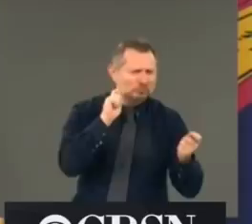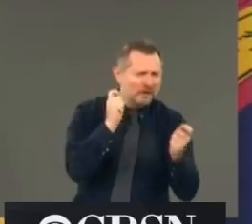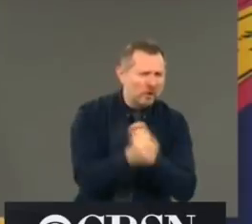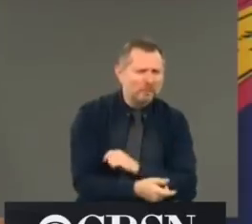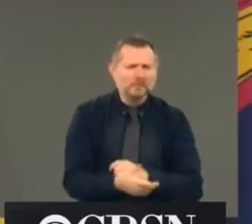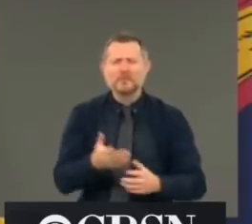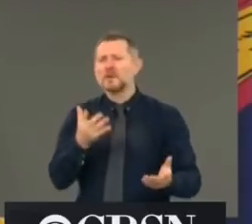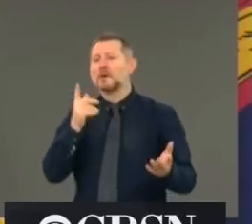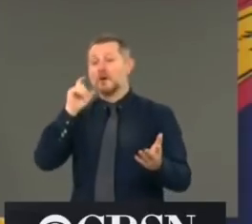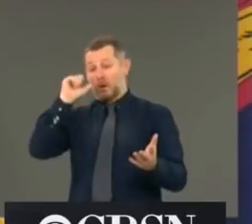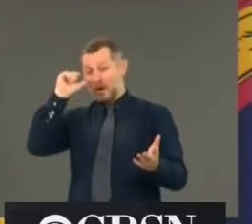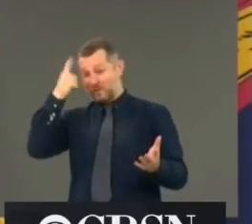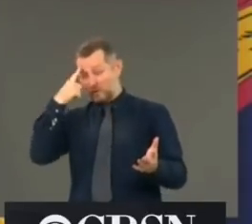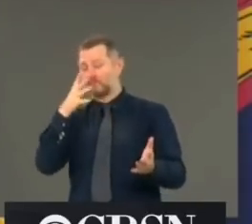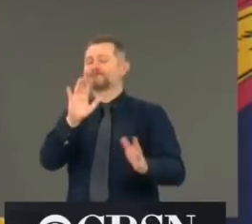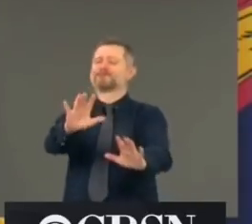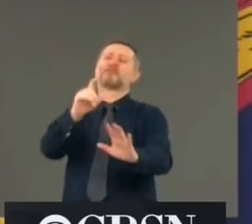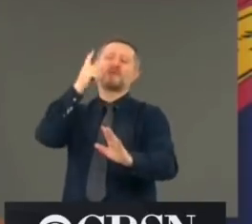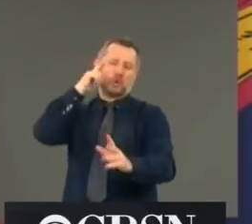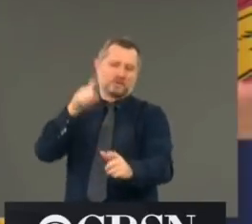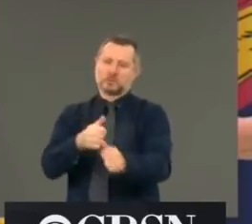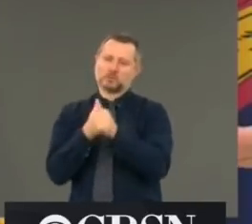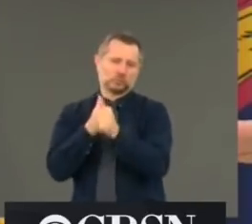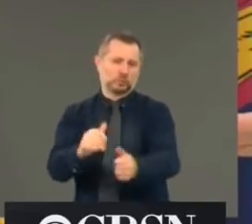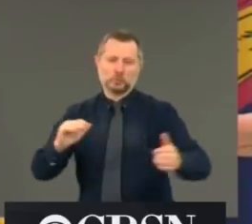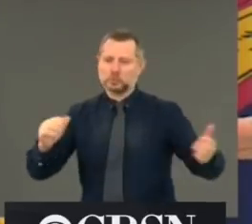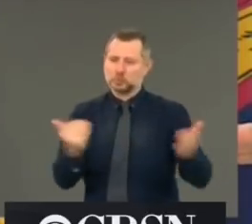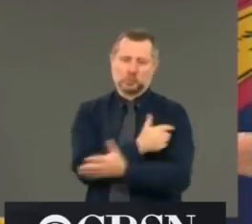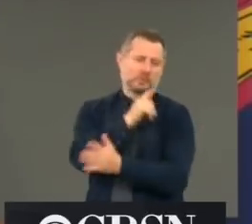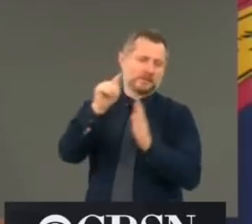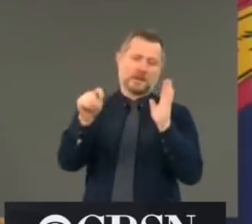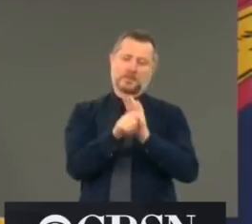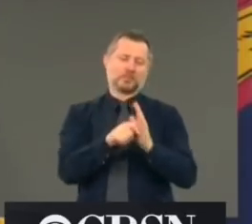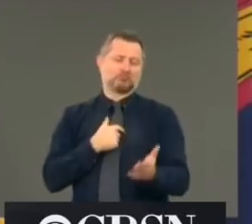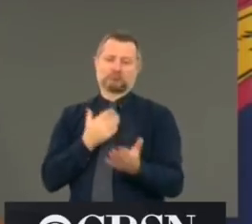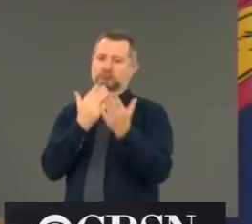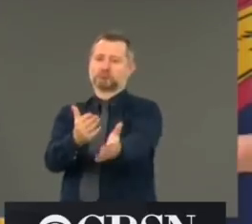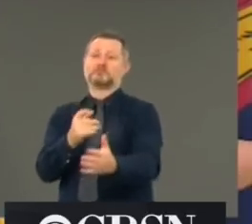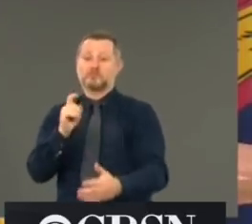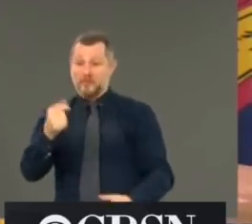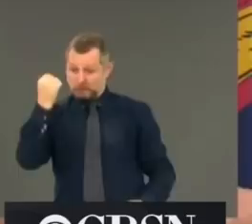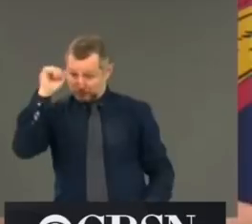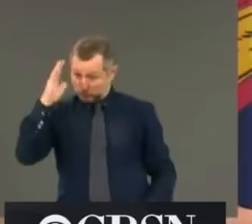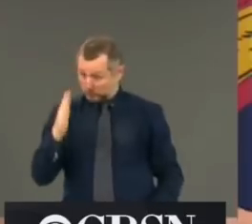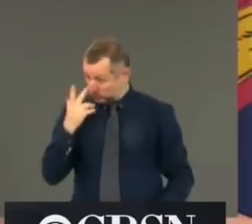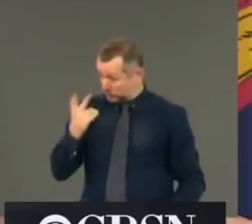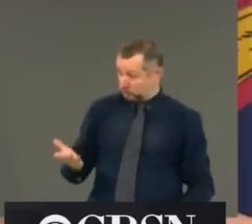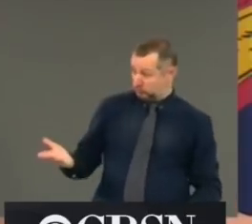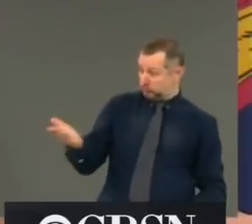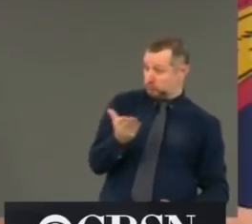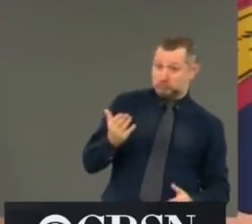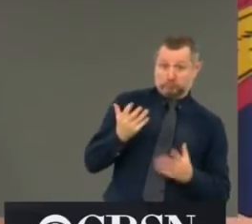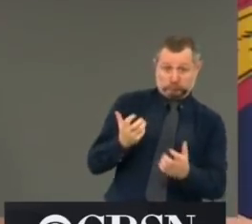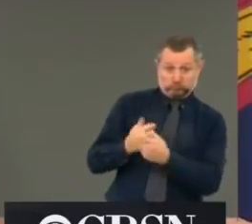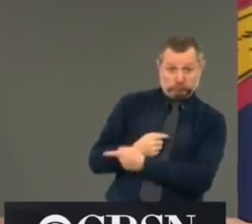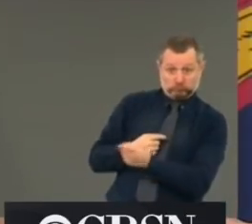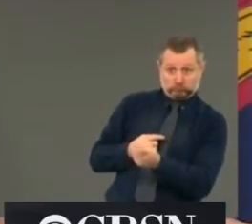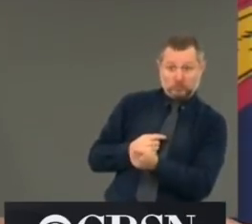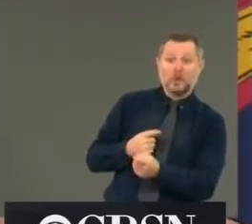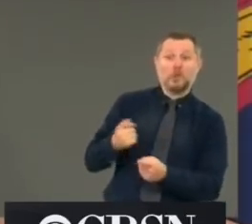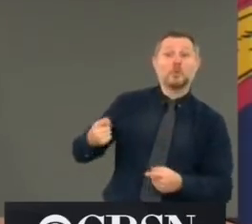see fit, right? This is a new stage. People are still out protesting. You don't need to protest. You